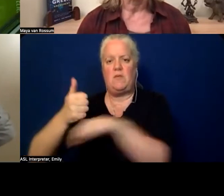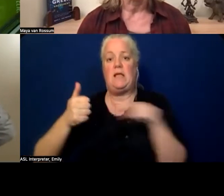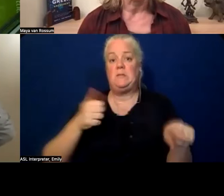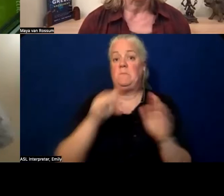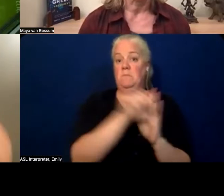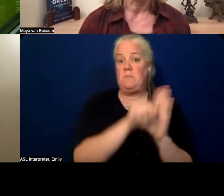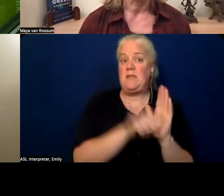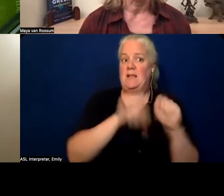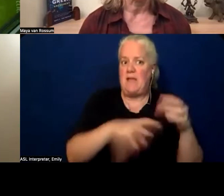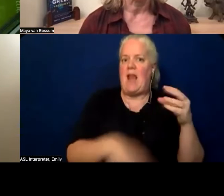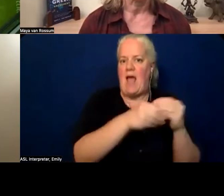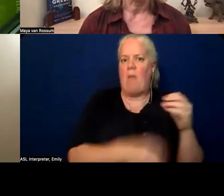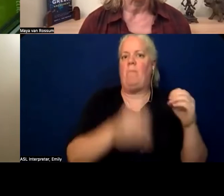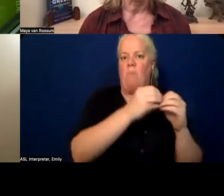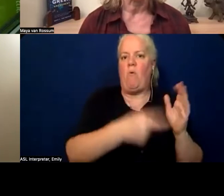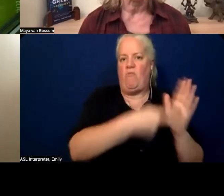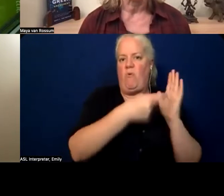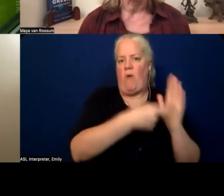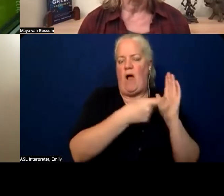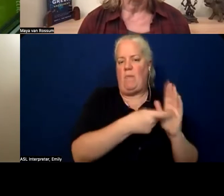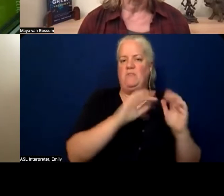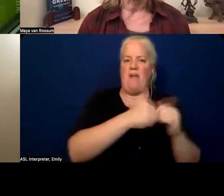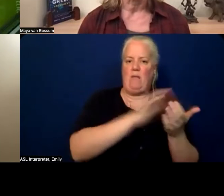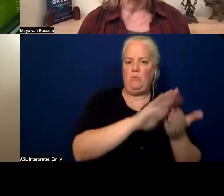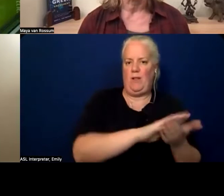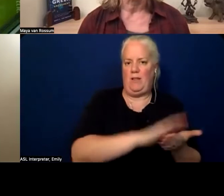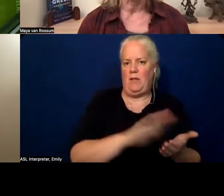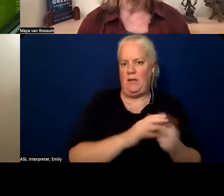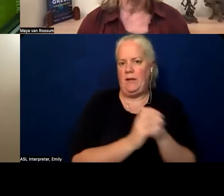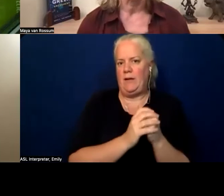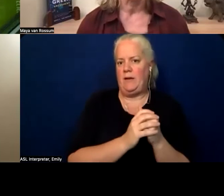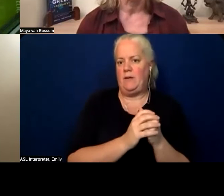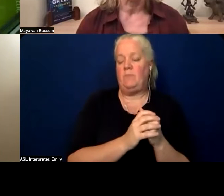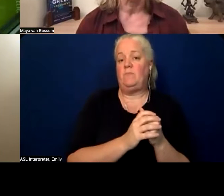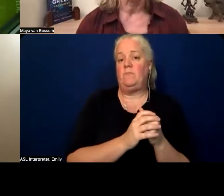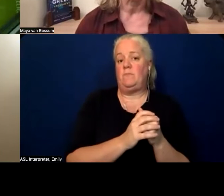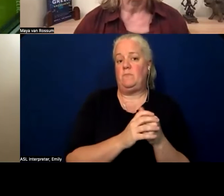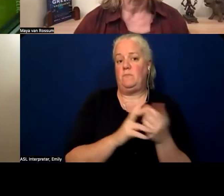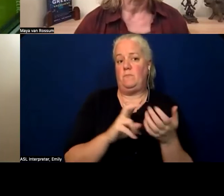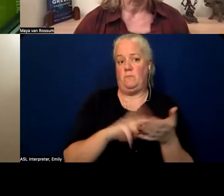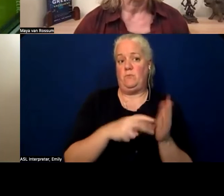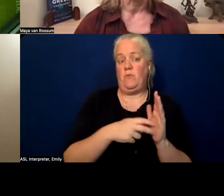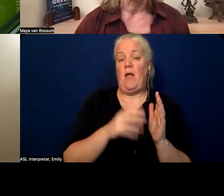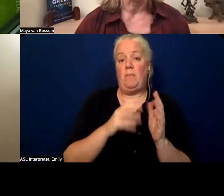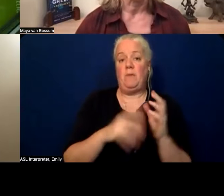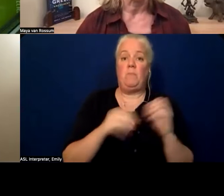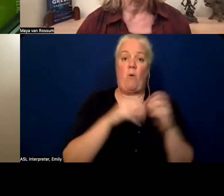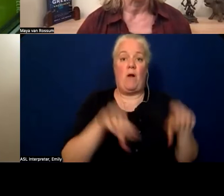so this will spur activity in New York, but I don't really see the federal